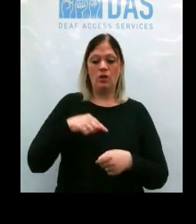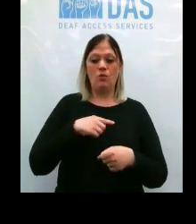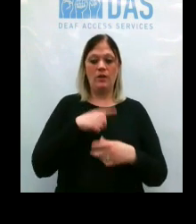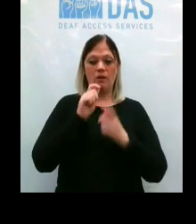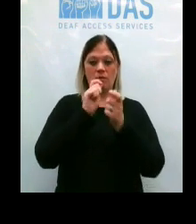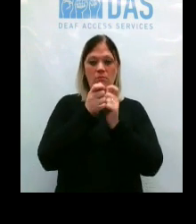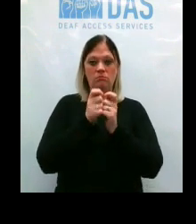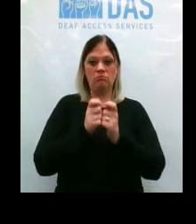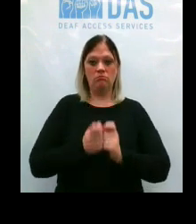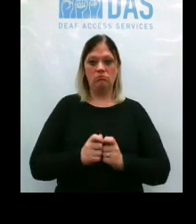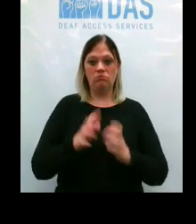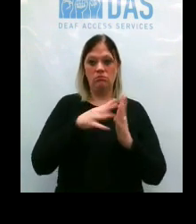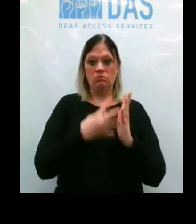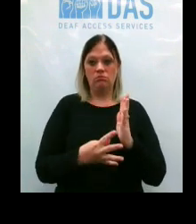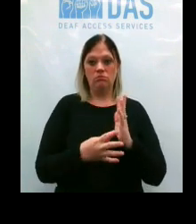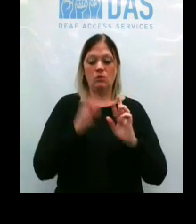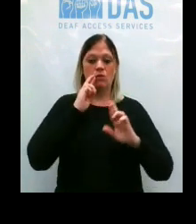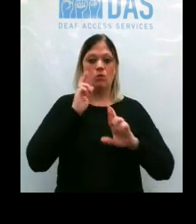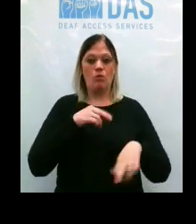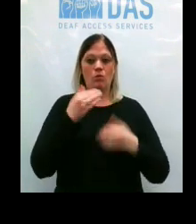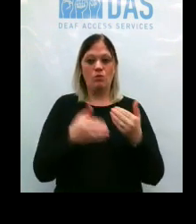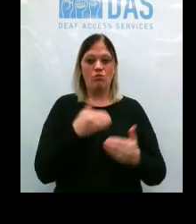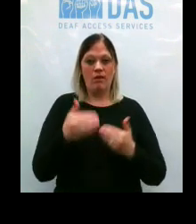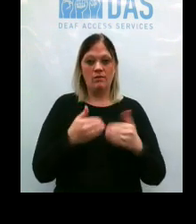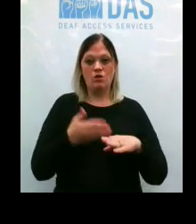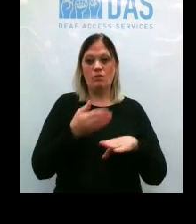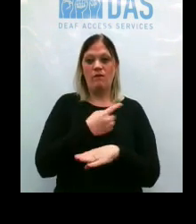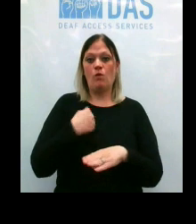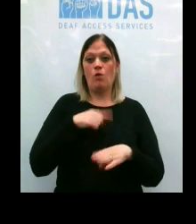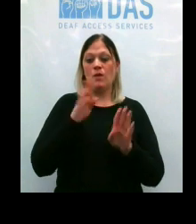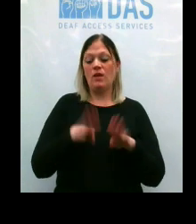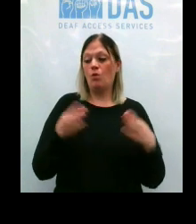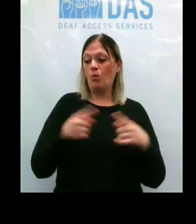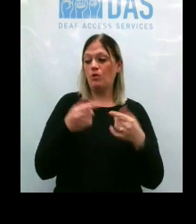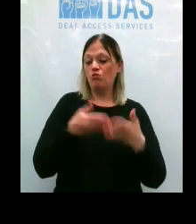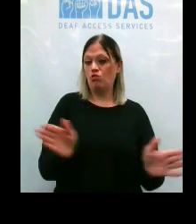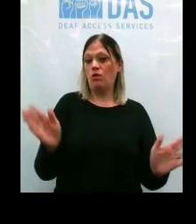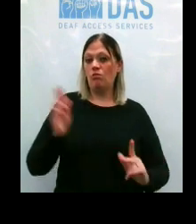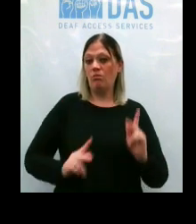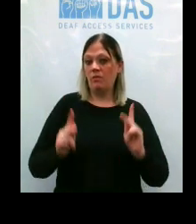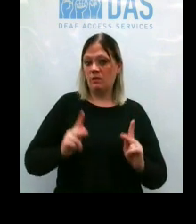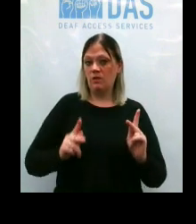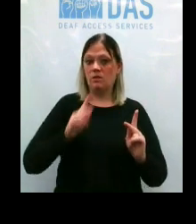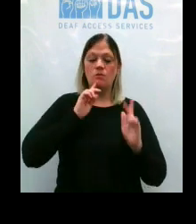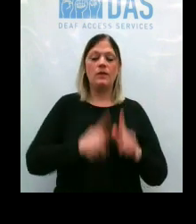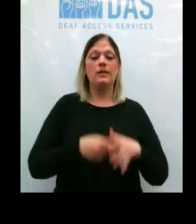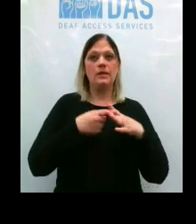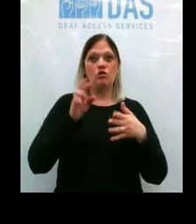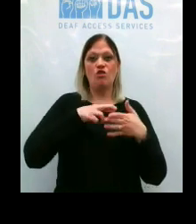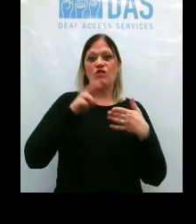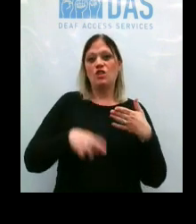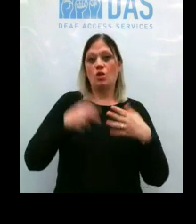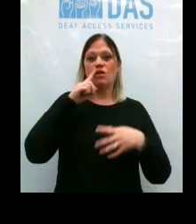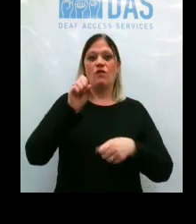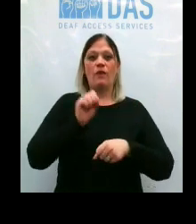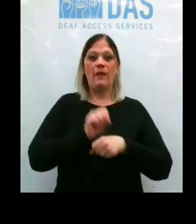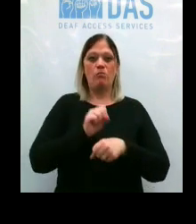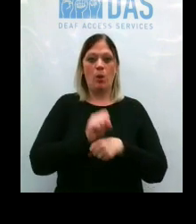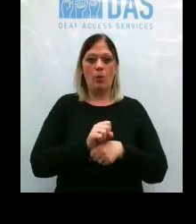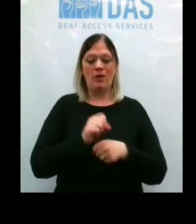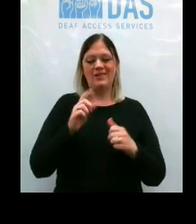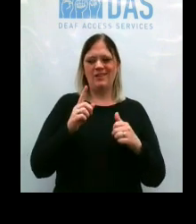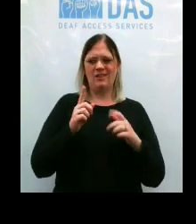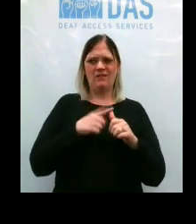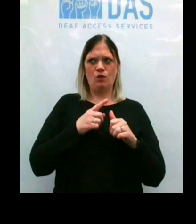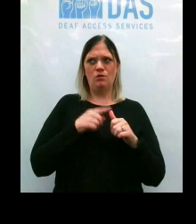scheduling, testing, and the reporting process so before we can open it up to the general public. Now, the initial results of the employees, the initial 500